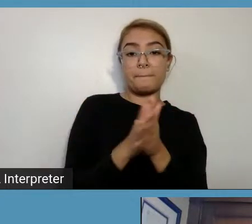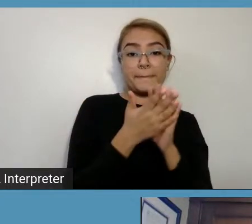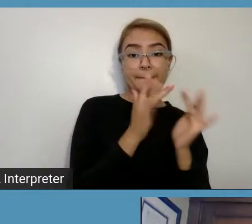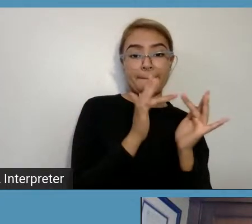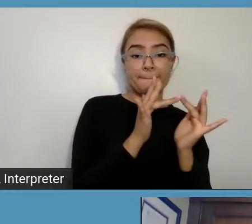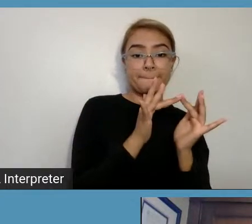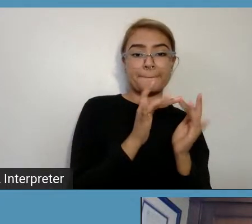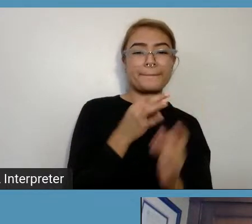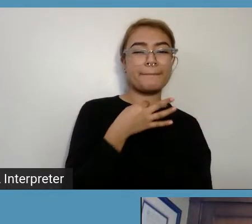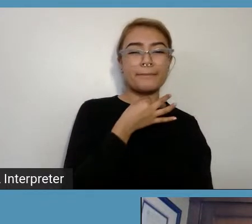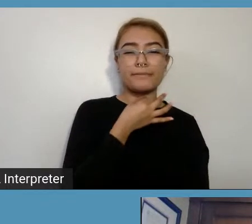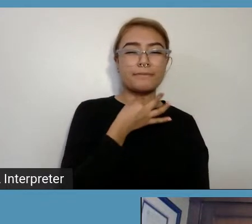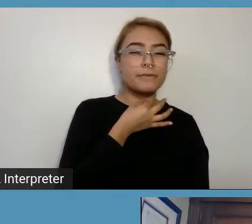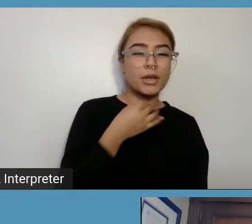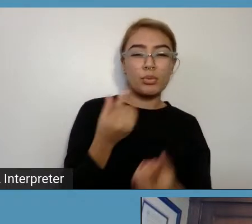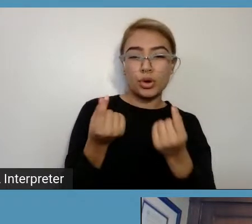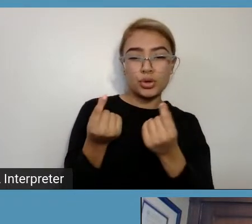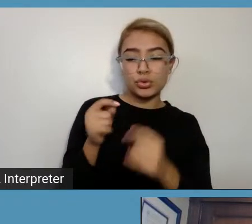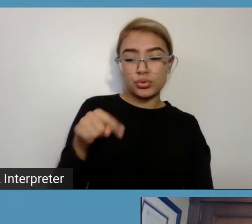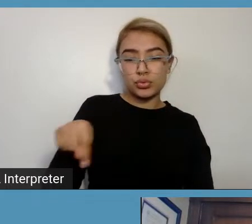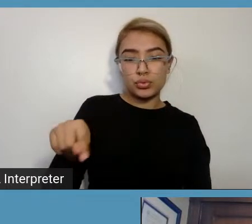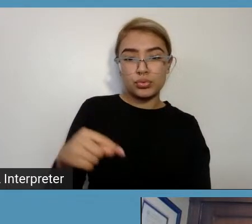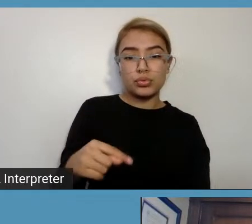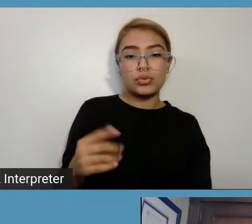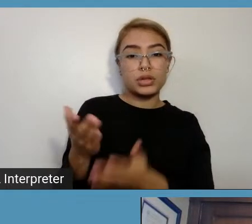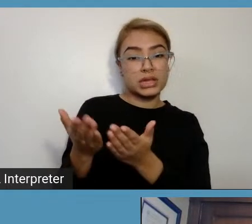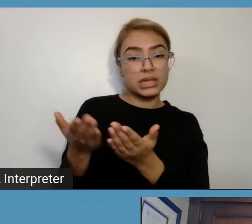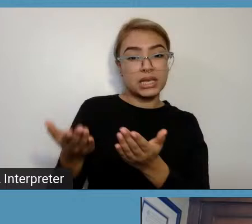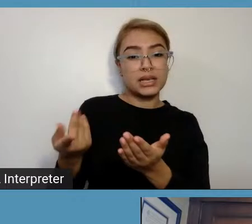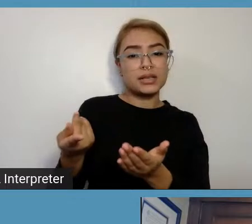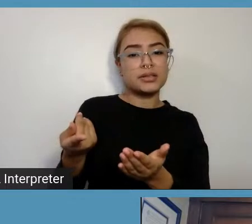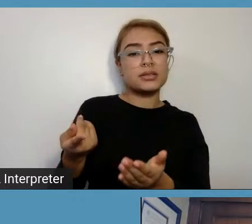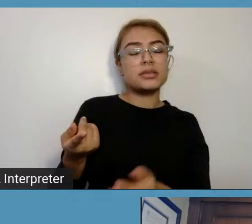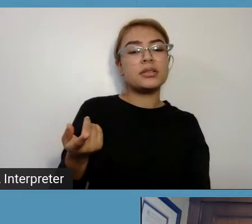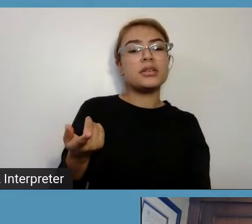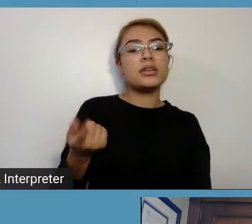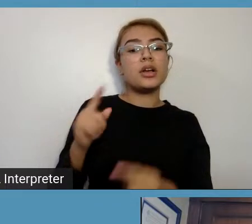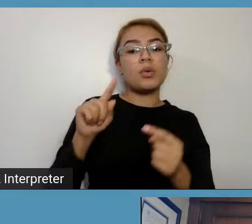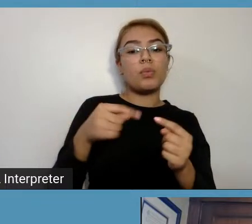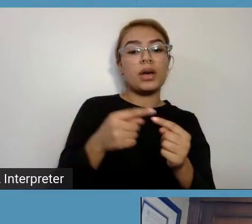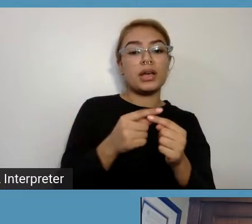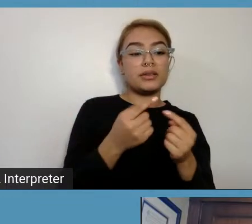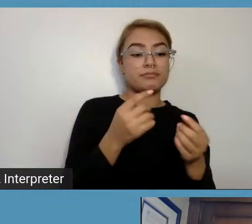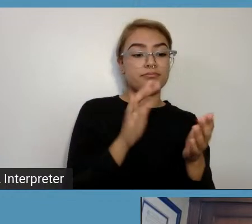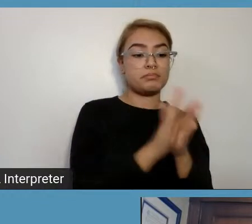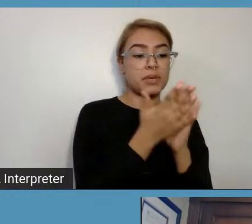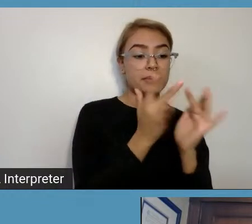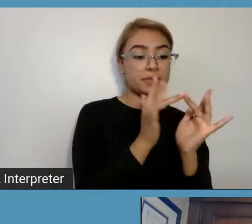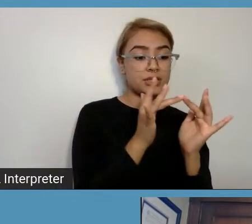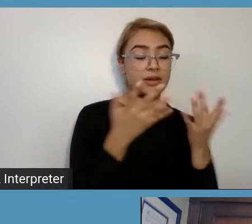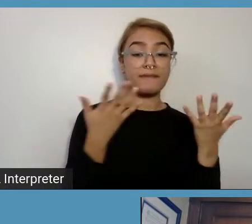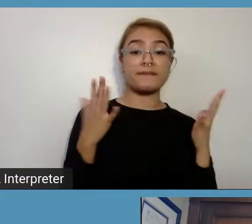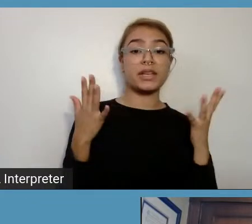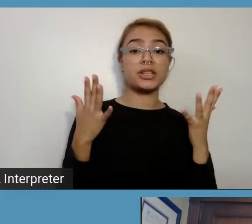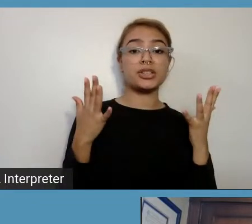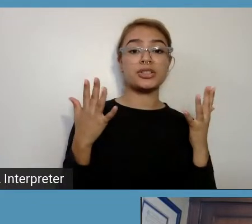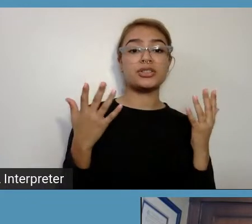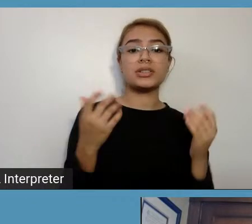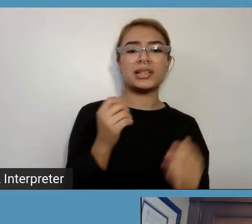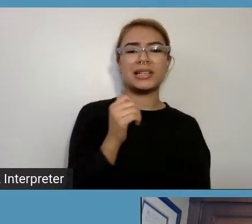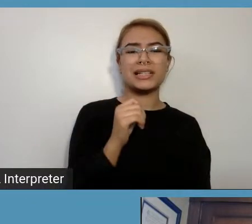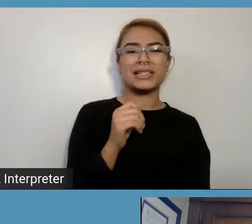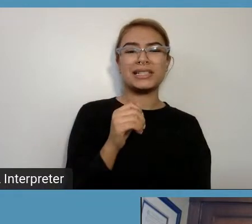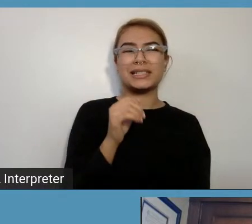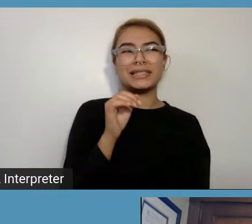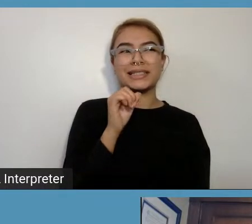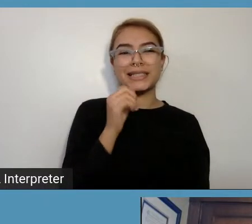what happens to them. Do you find that once you digitize something, there's less of an inclination to actually